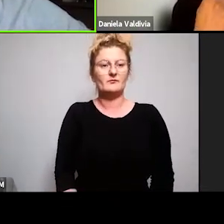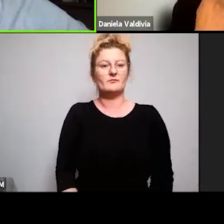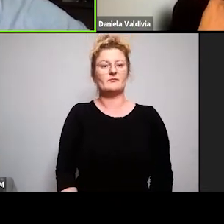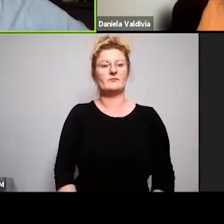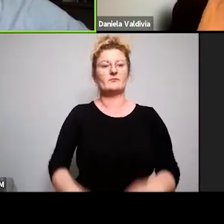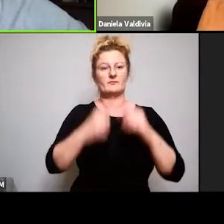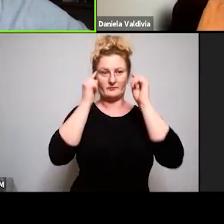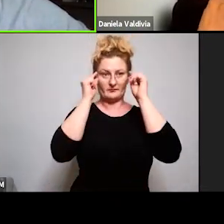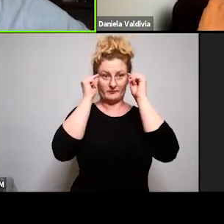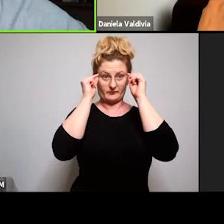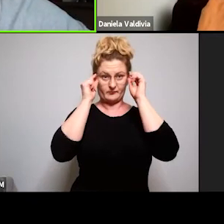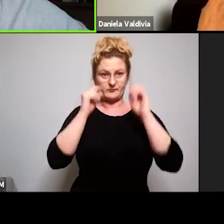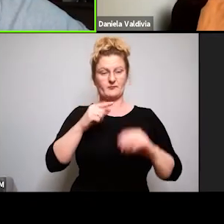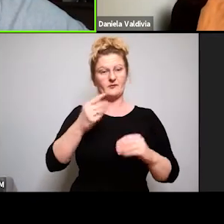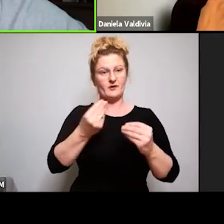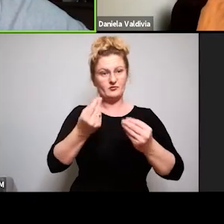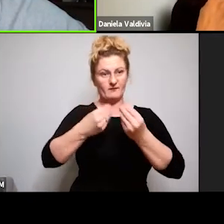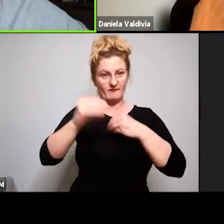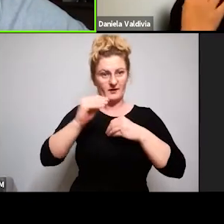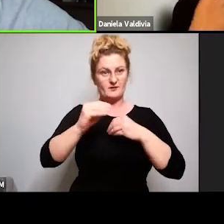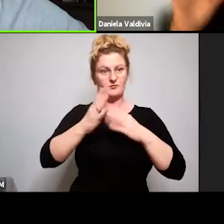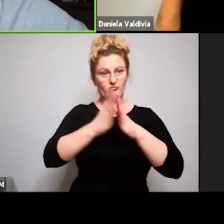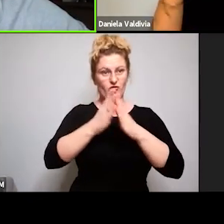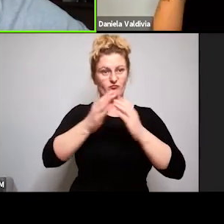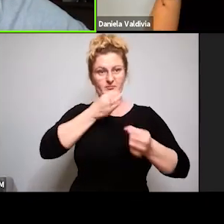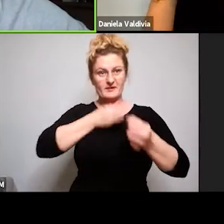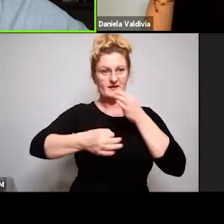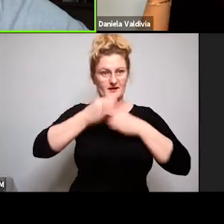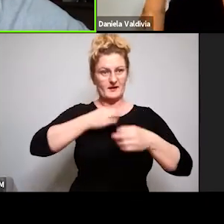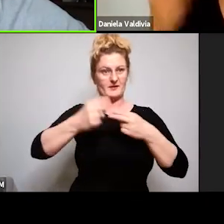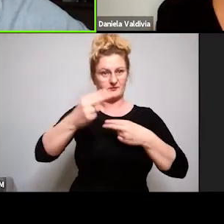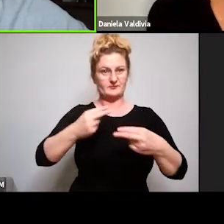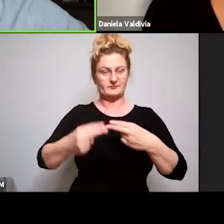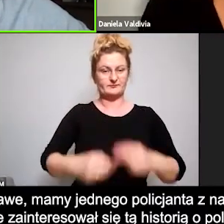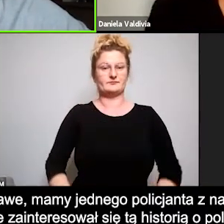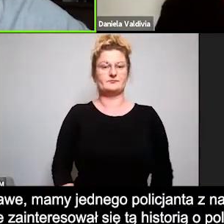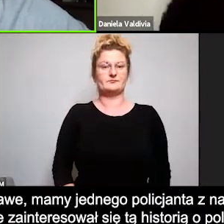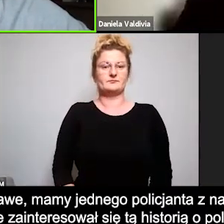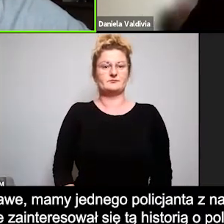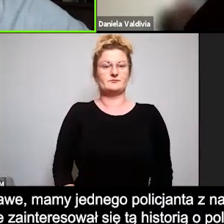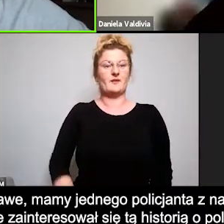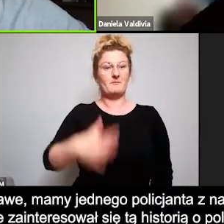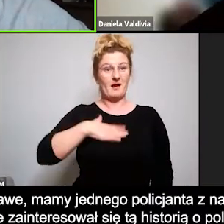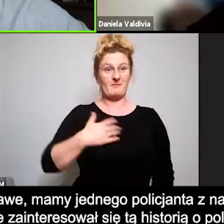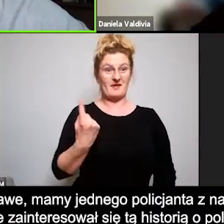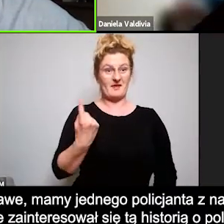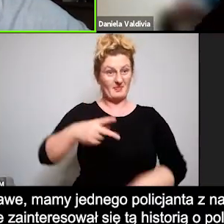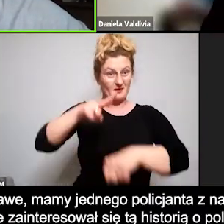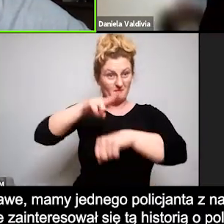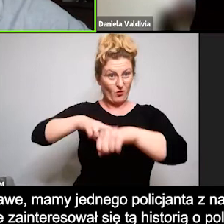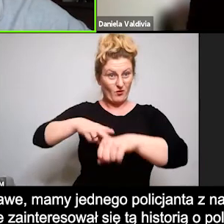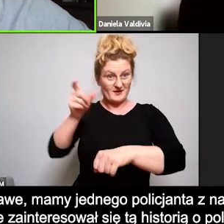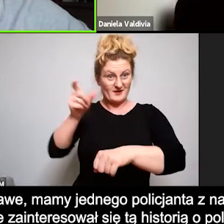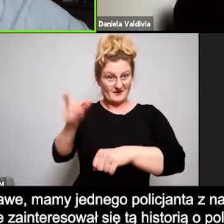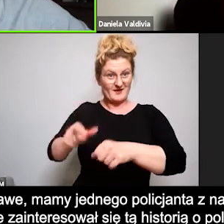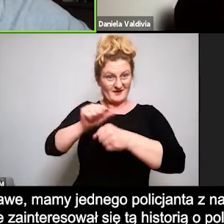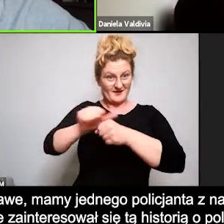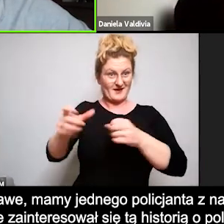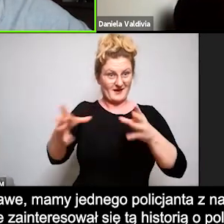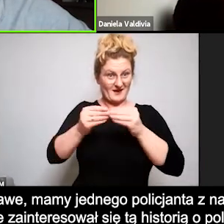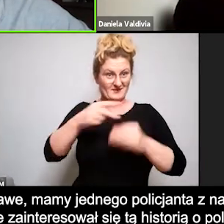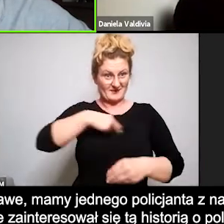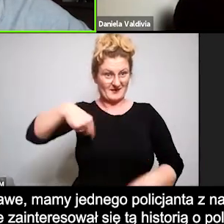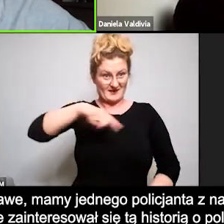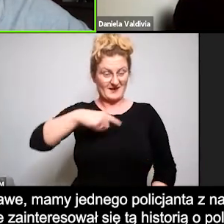interesting, we have one policeman with us, and he's very curious about the story with policemen